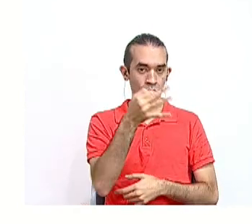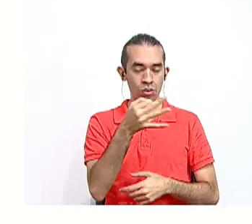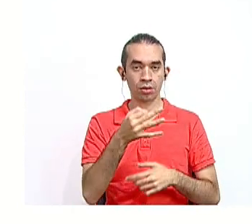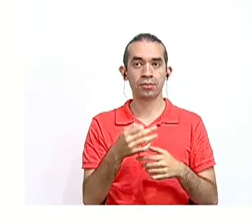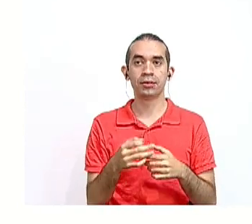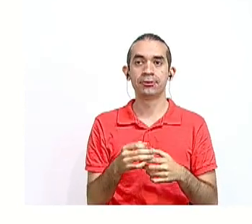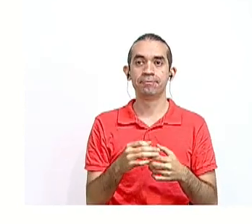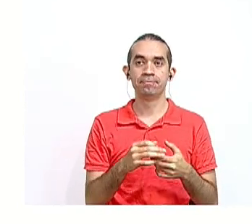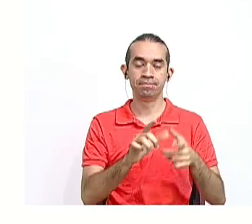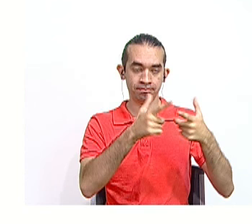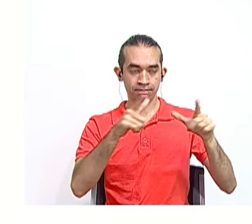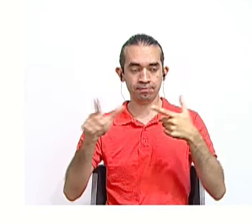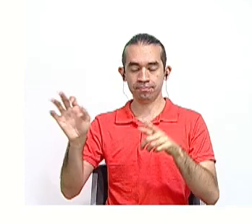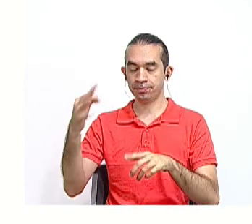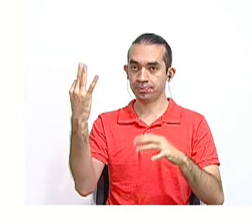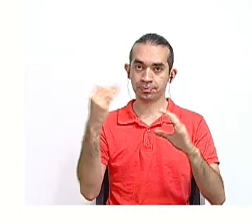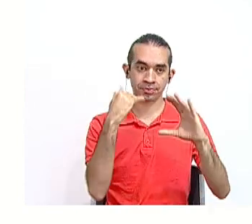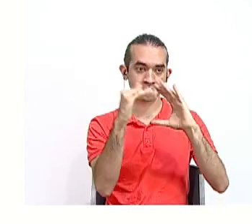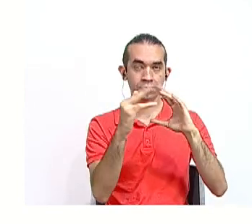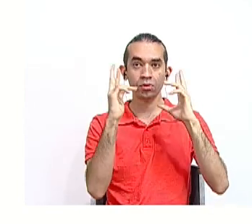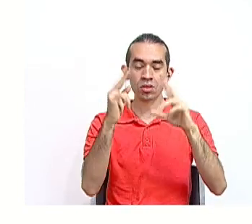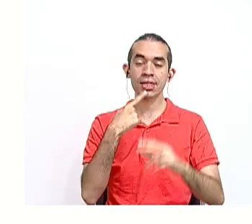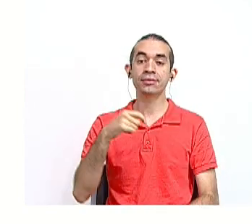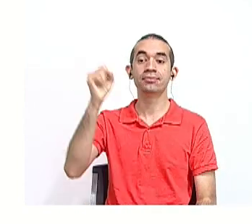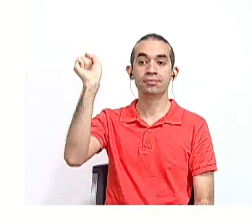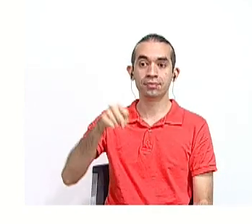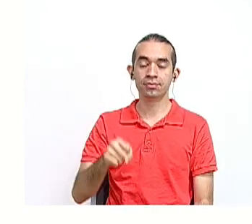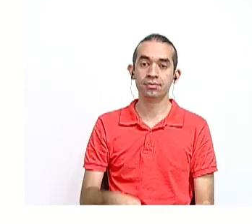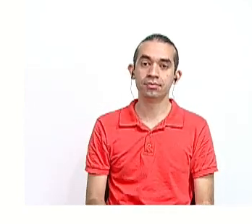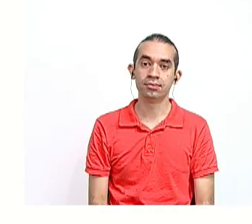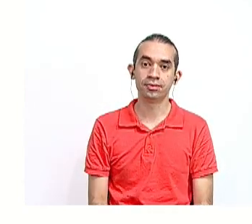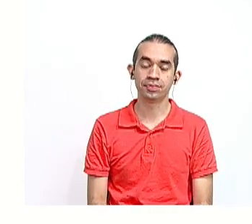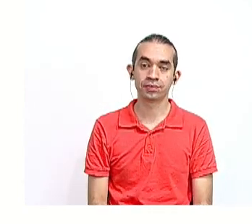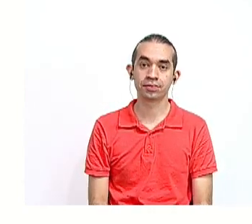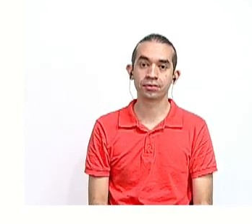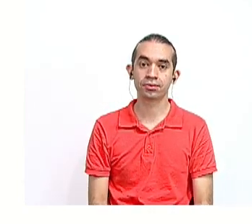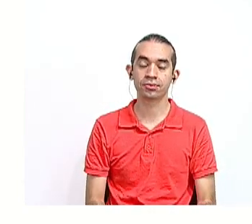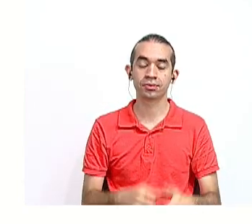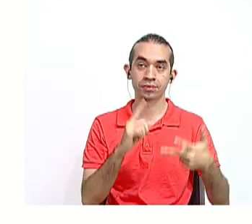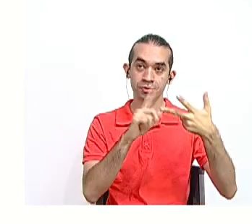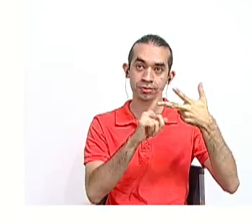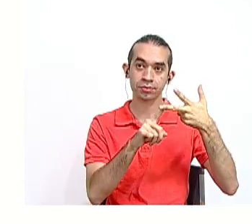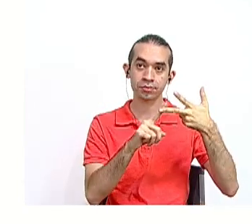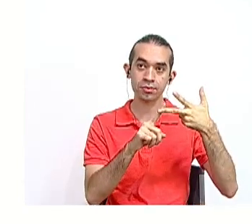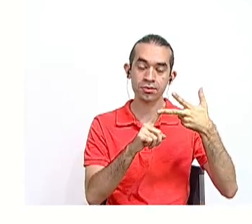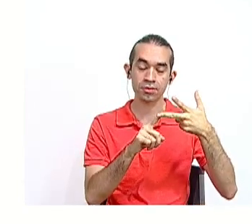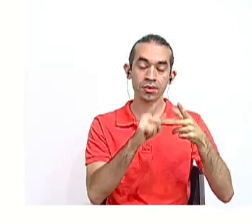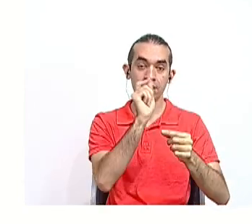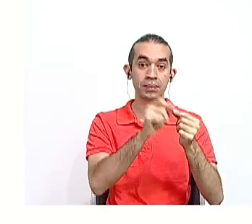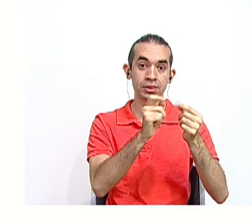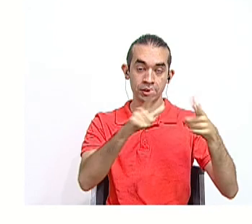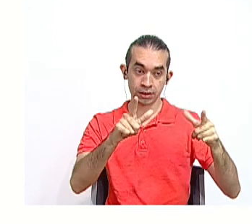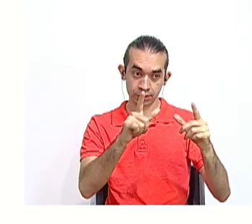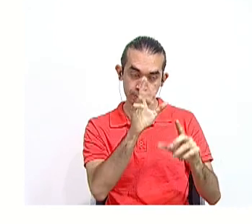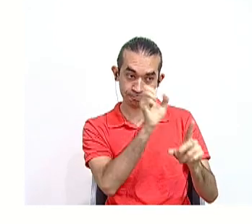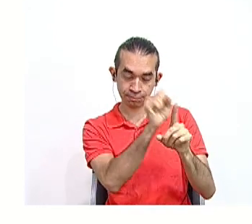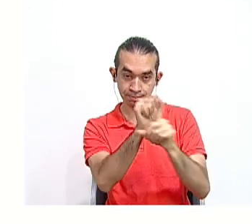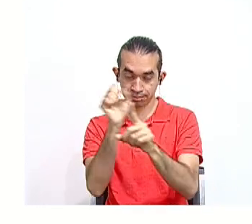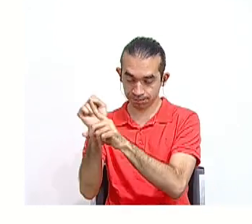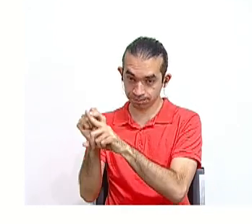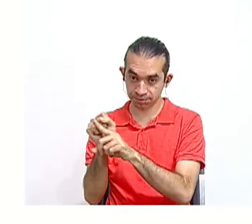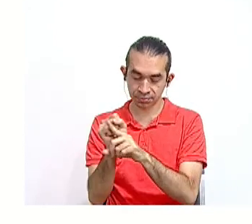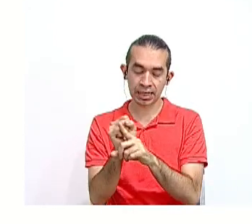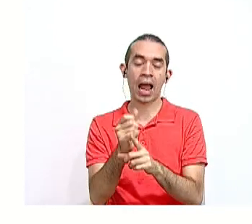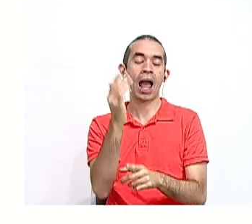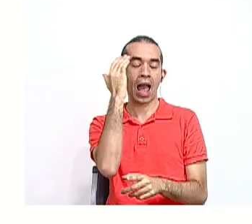an email. I hope you're also saying yes. The next one, I identified specific language features found in